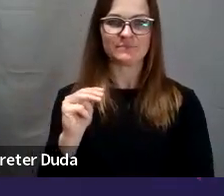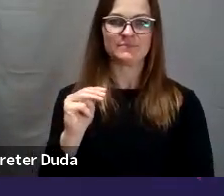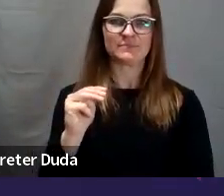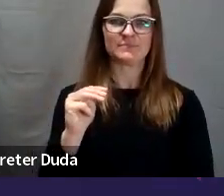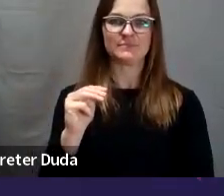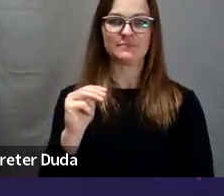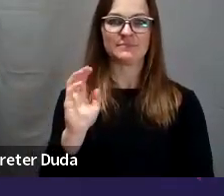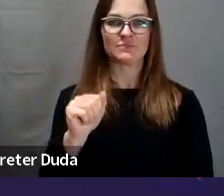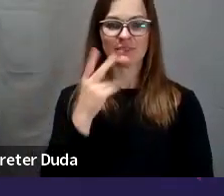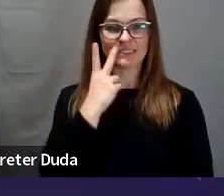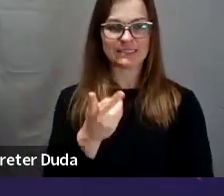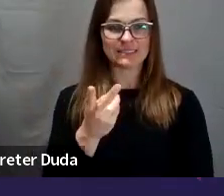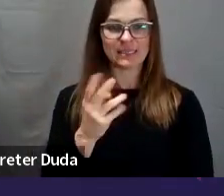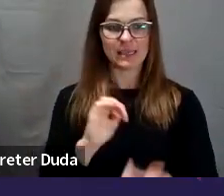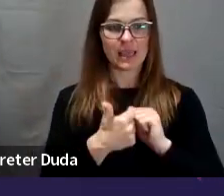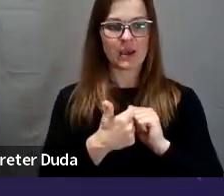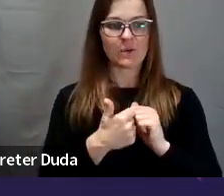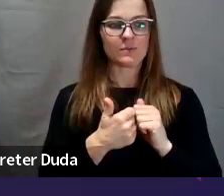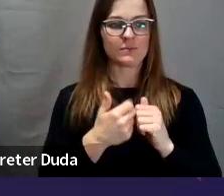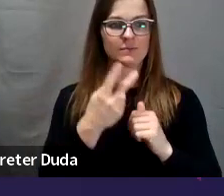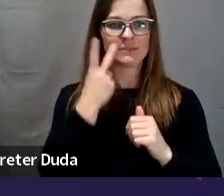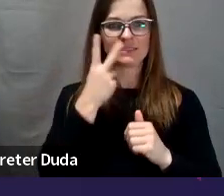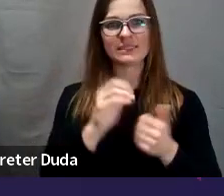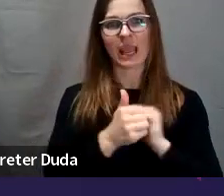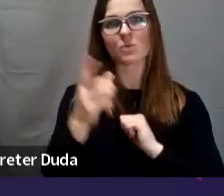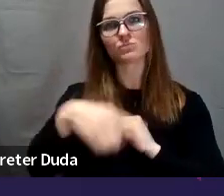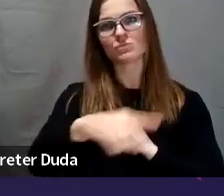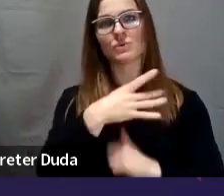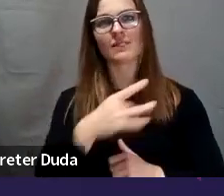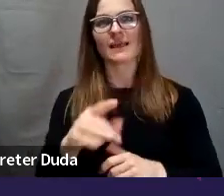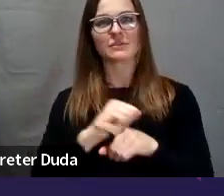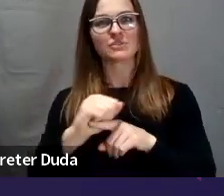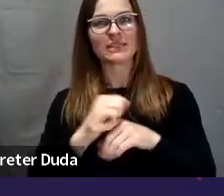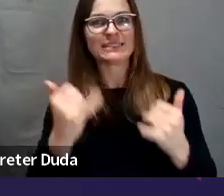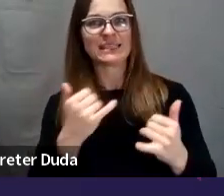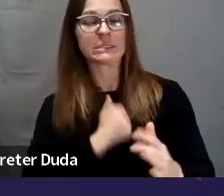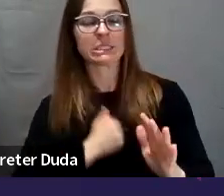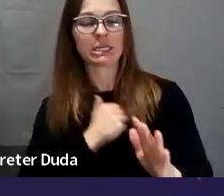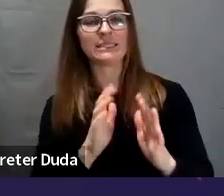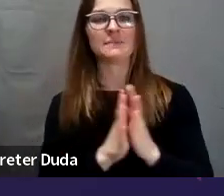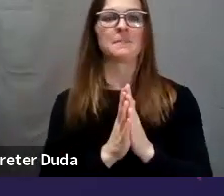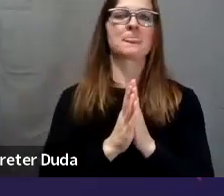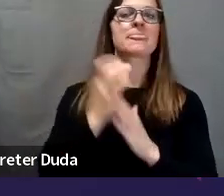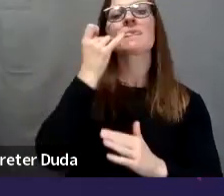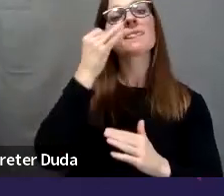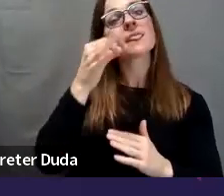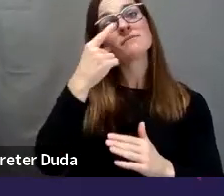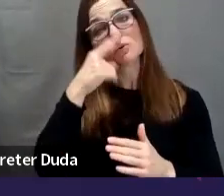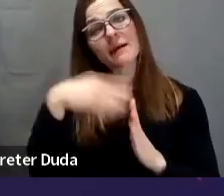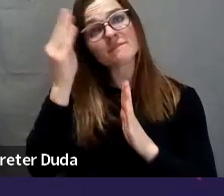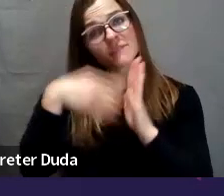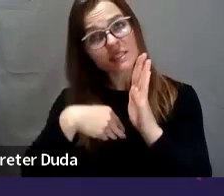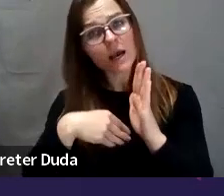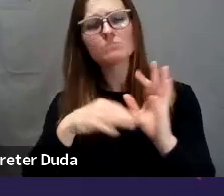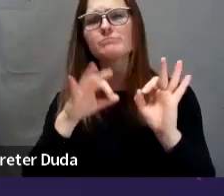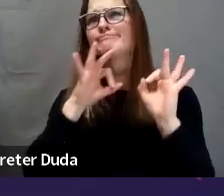how you like the training today. Sorry. And if you could fill that out, that would be